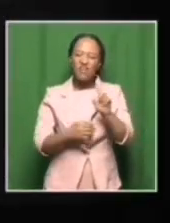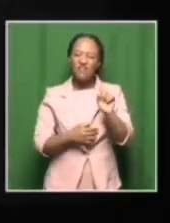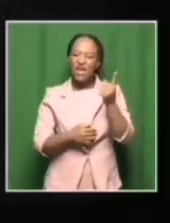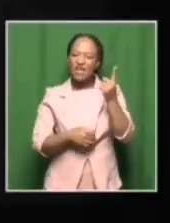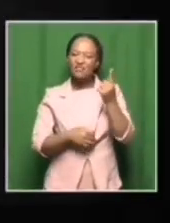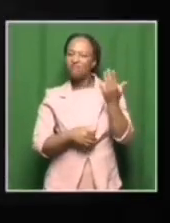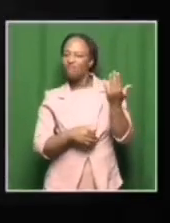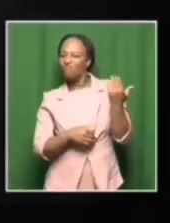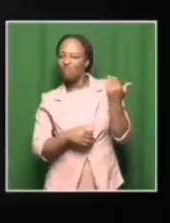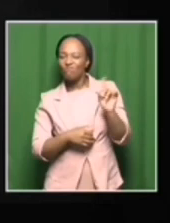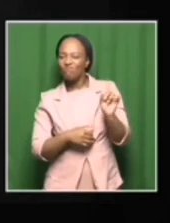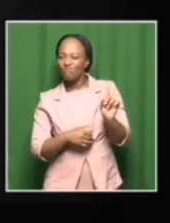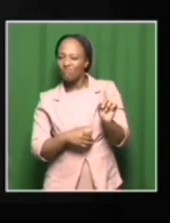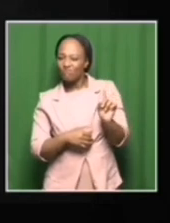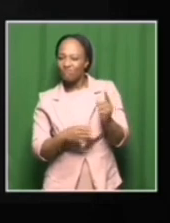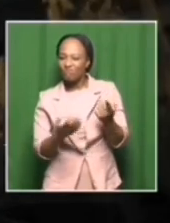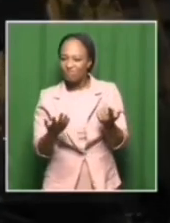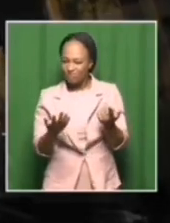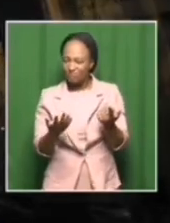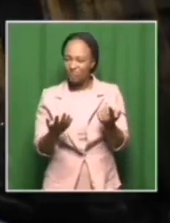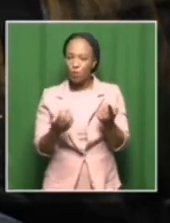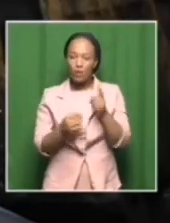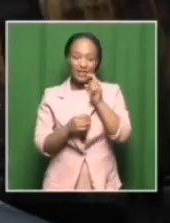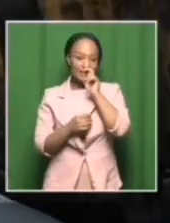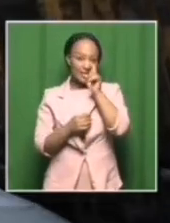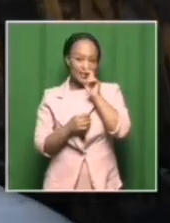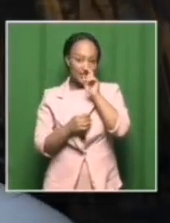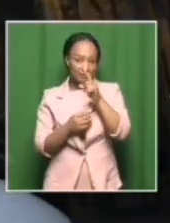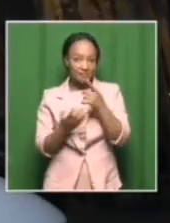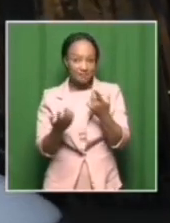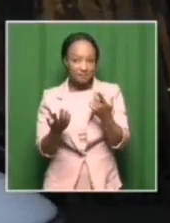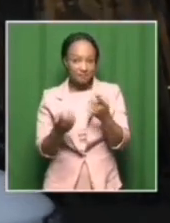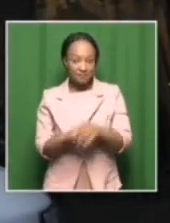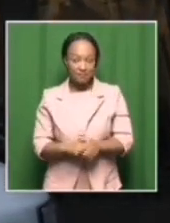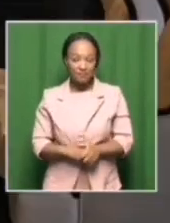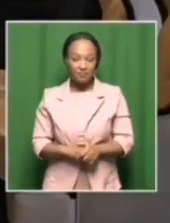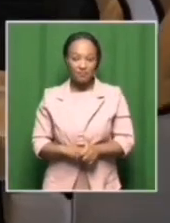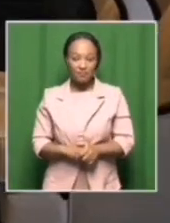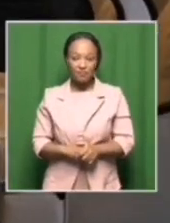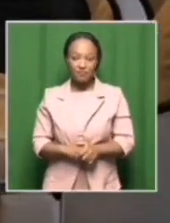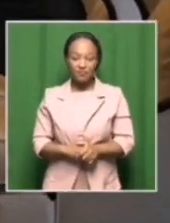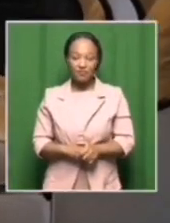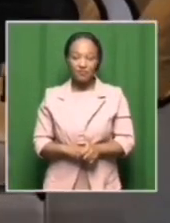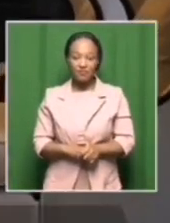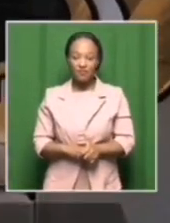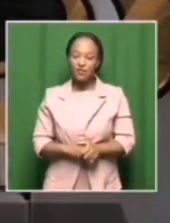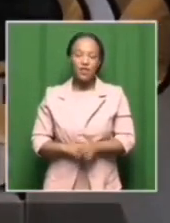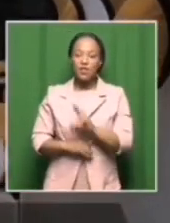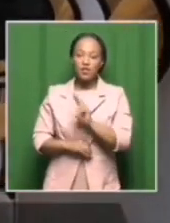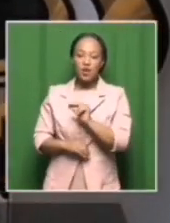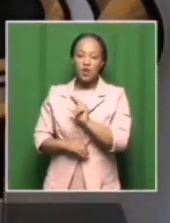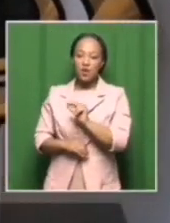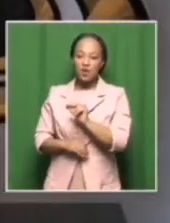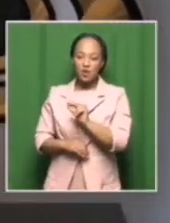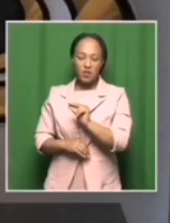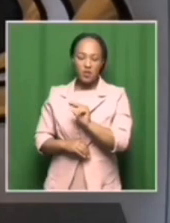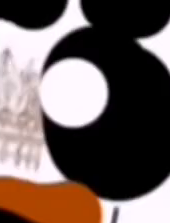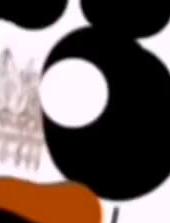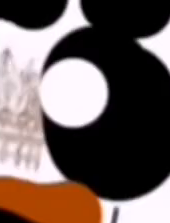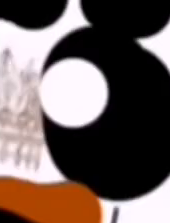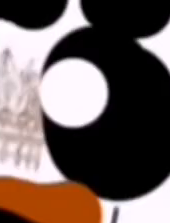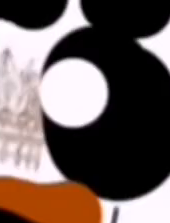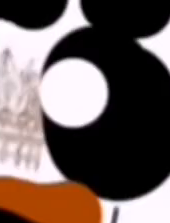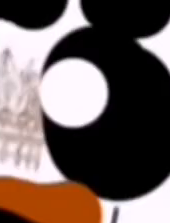first development in Sandton? In Sandton, though? No, not at all. The